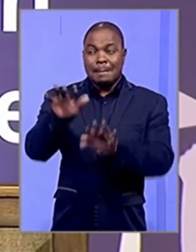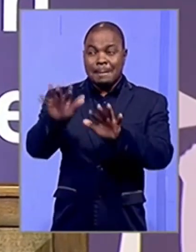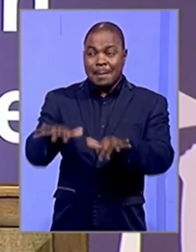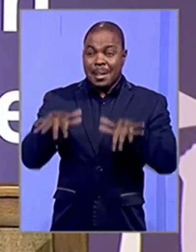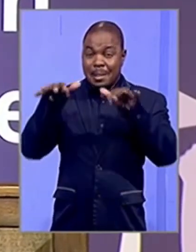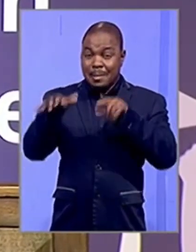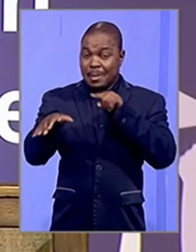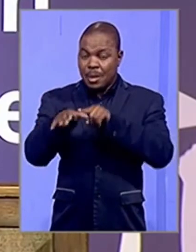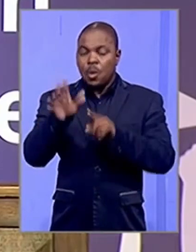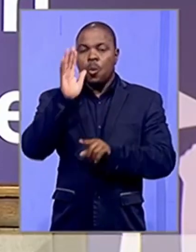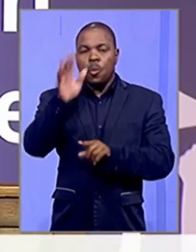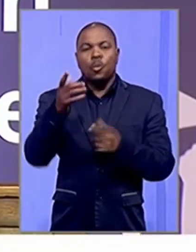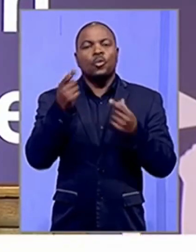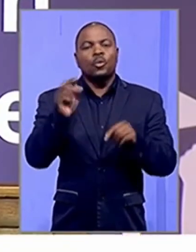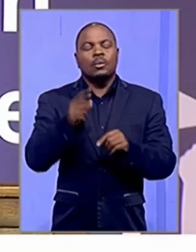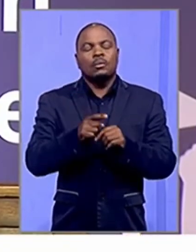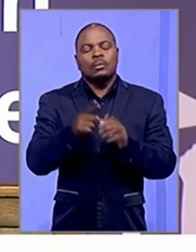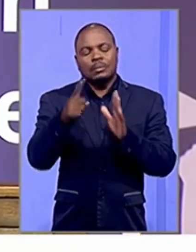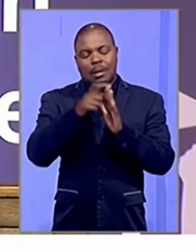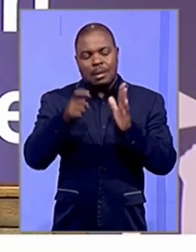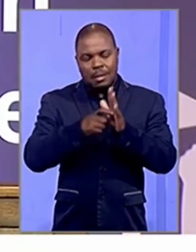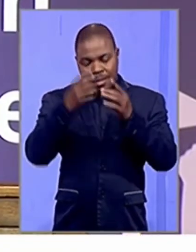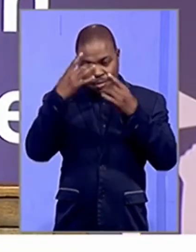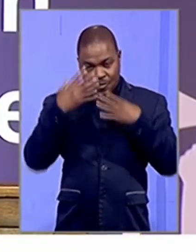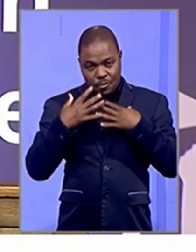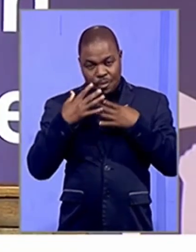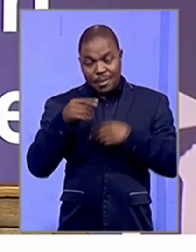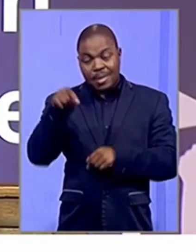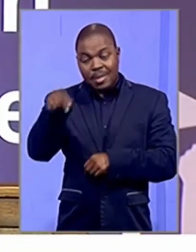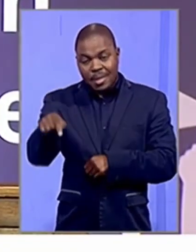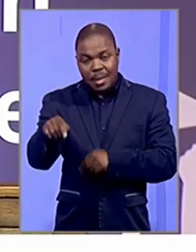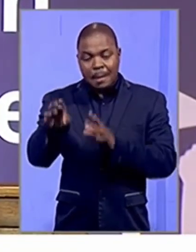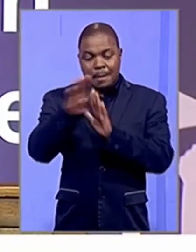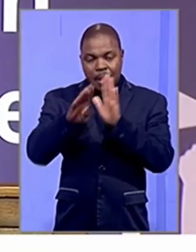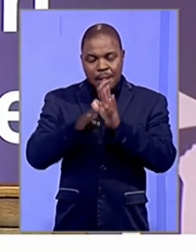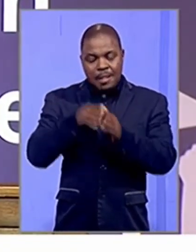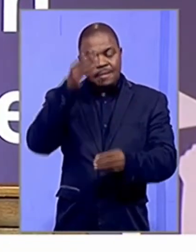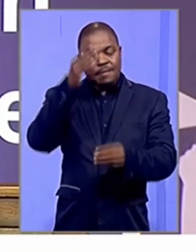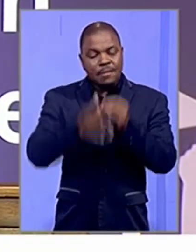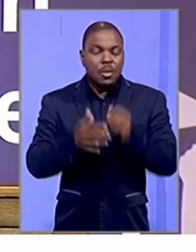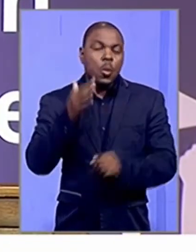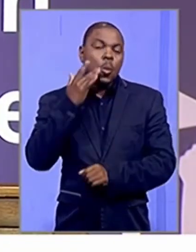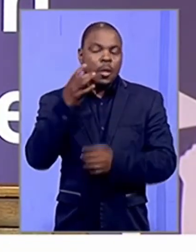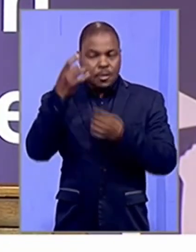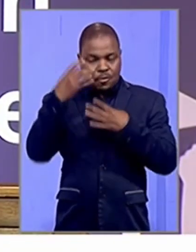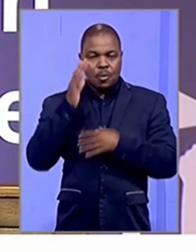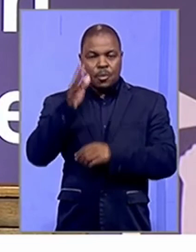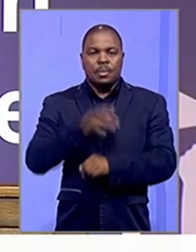Parliament will give us a date when the bill will be completed.